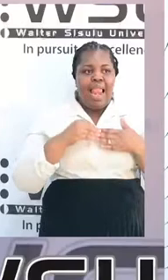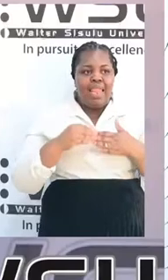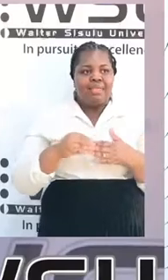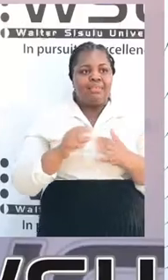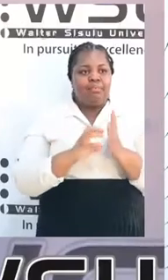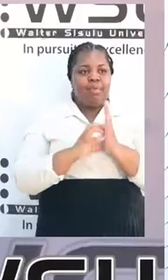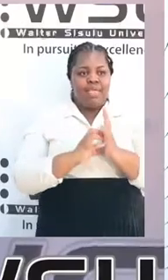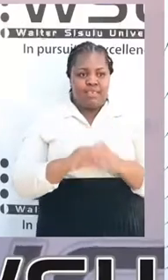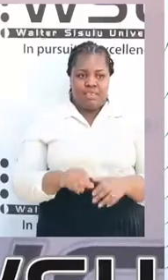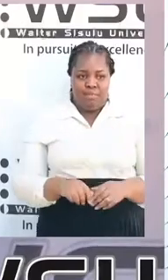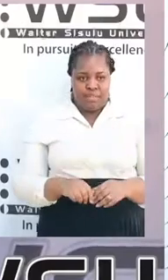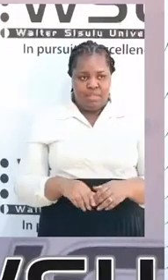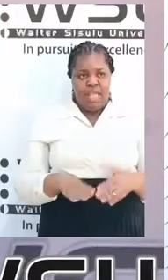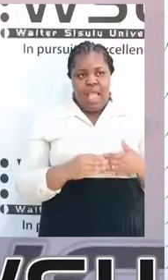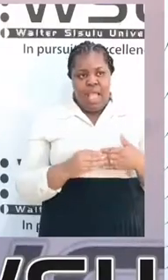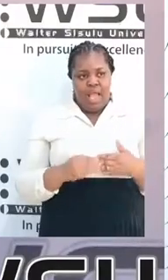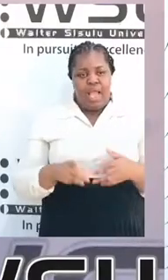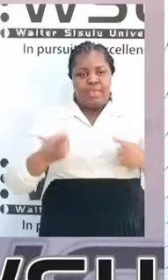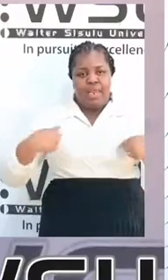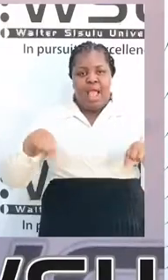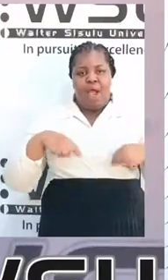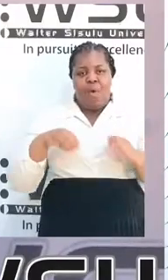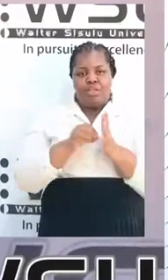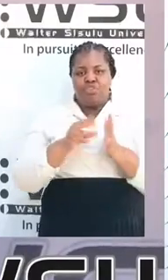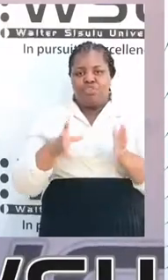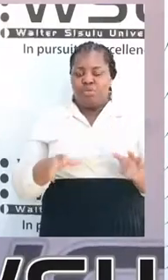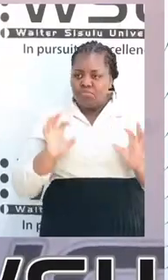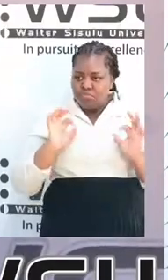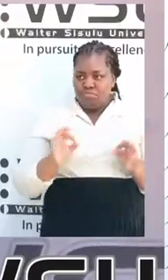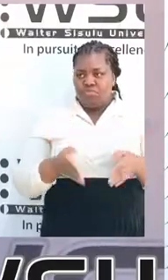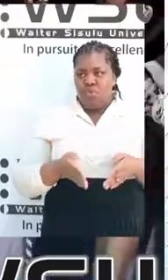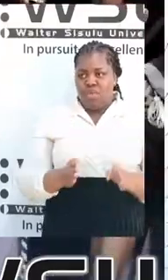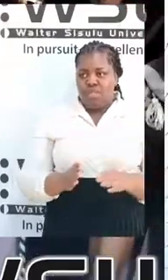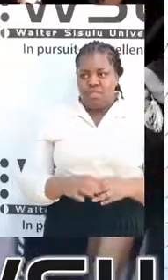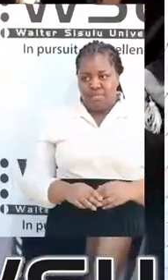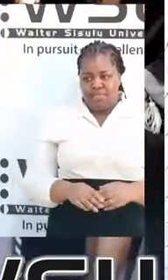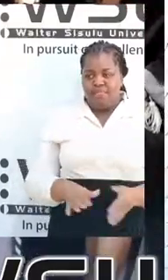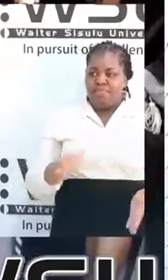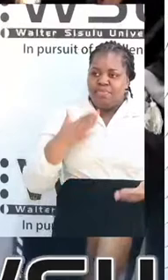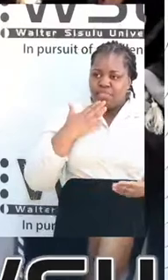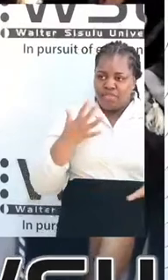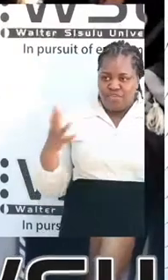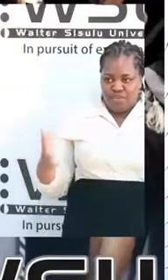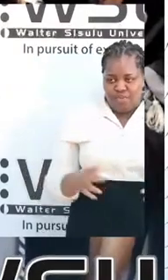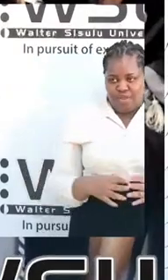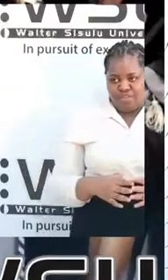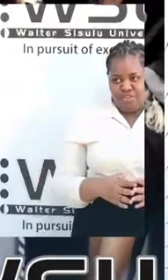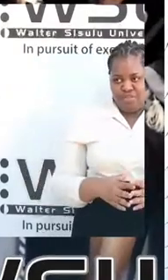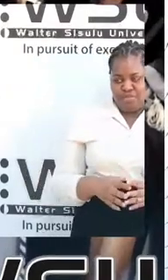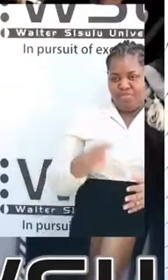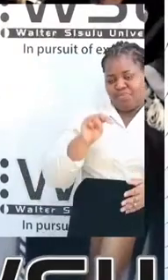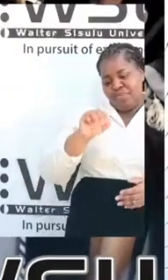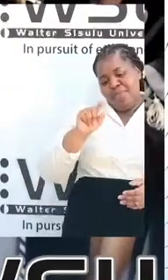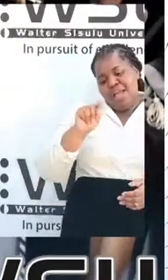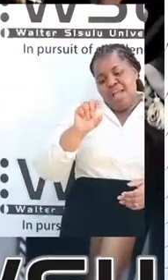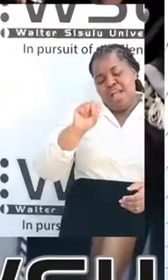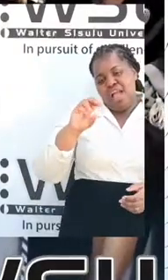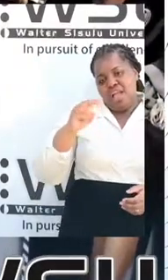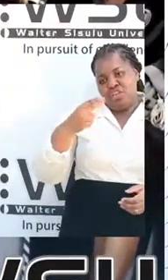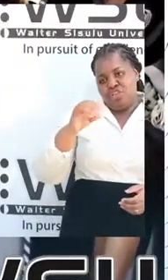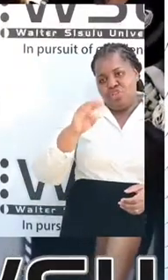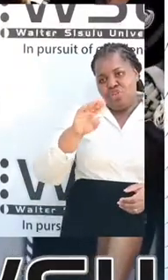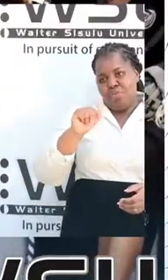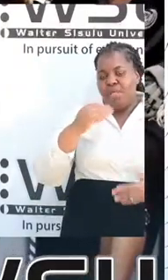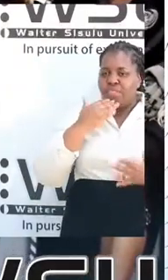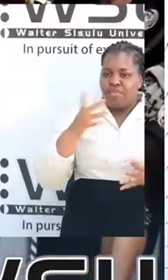by example and guiding our students to in the right path. We thank you very much. Mr. Machoba, we appreciate